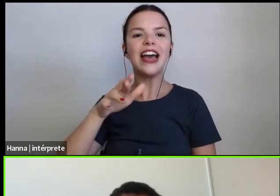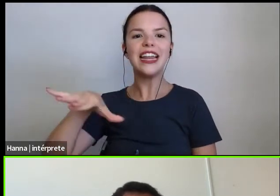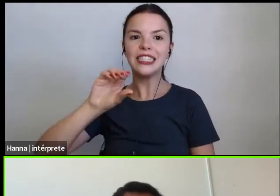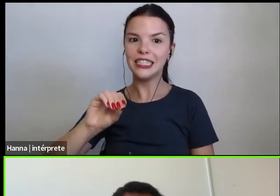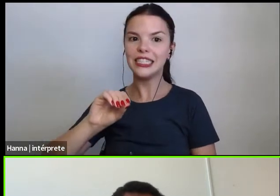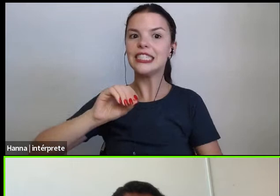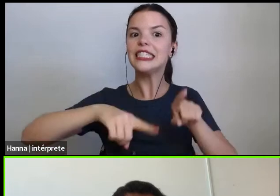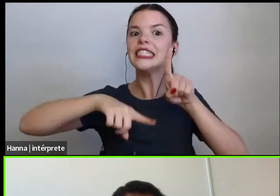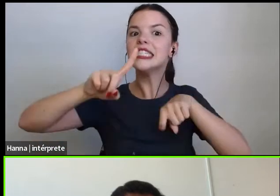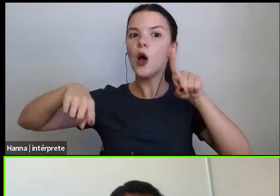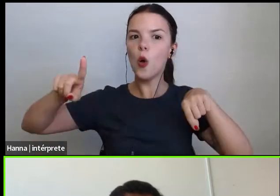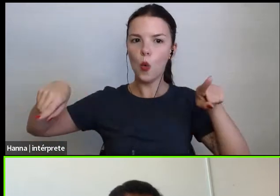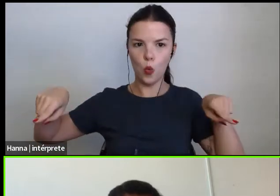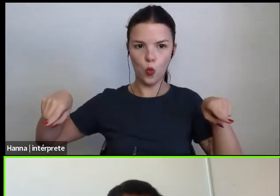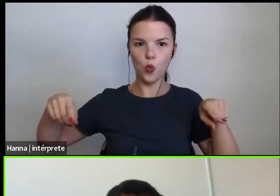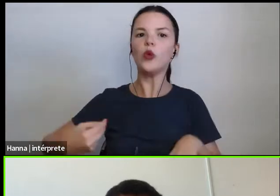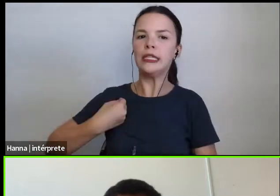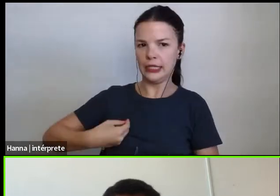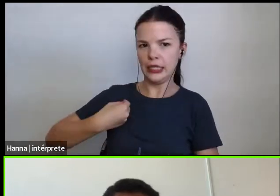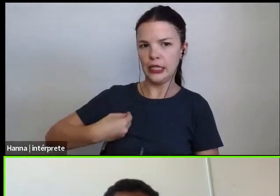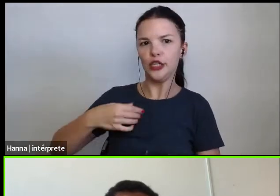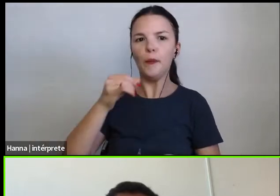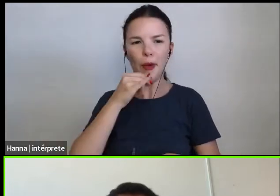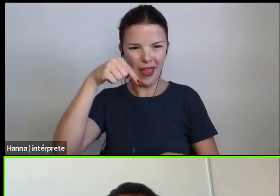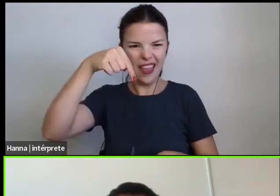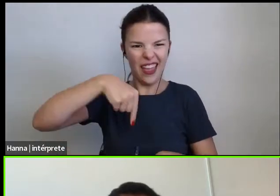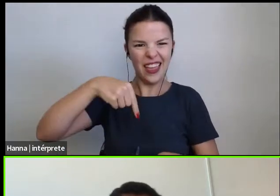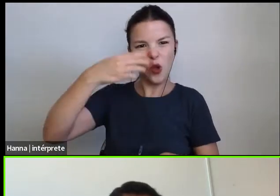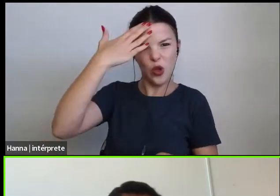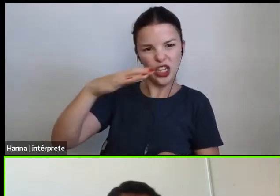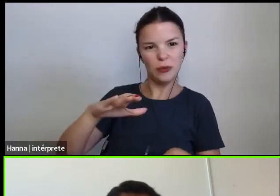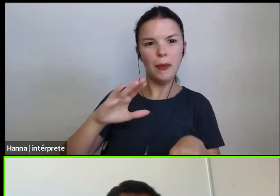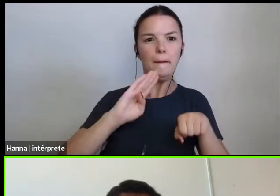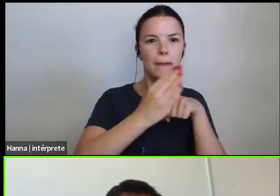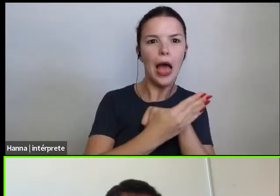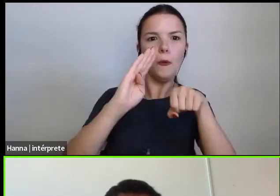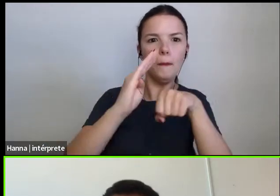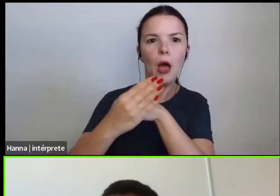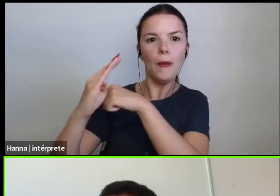in the signs for Curitiba's neighborhoods.